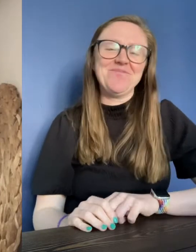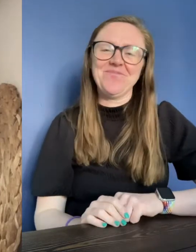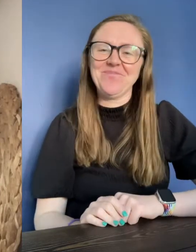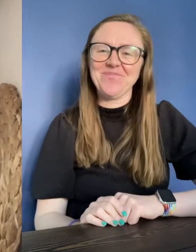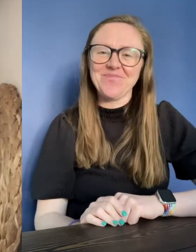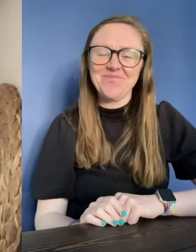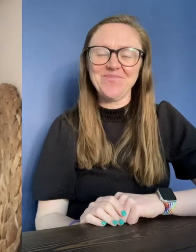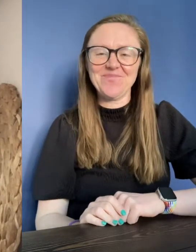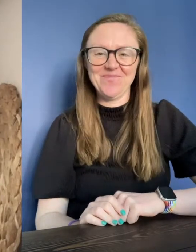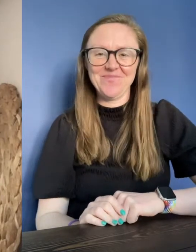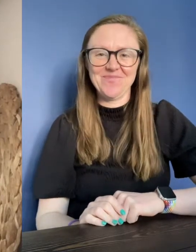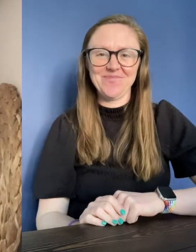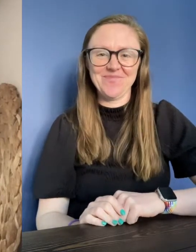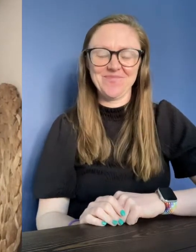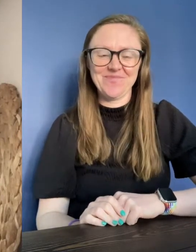into the bottle.